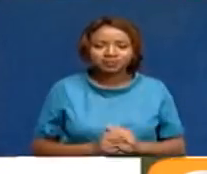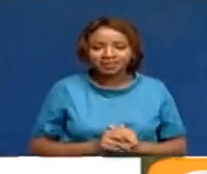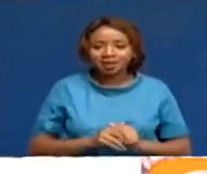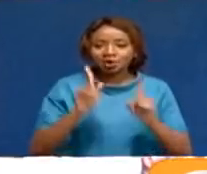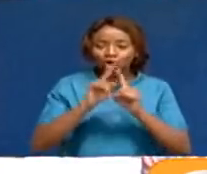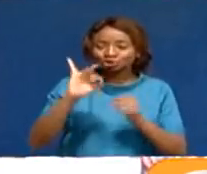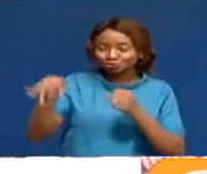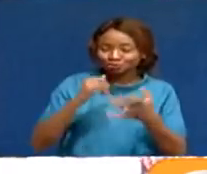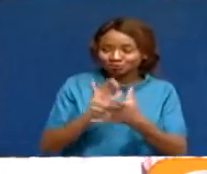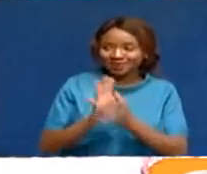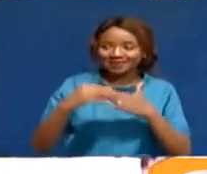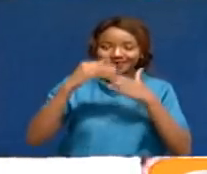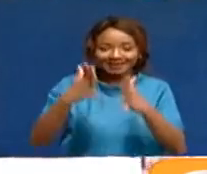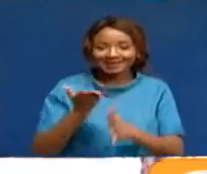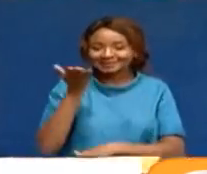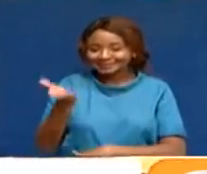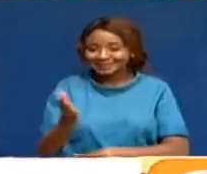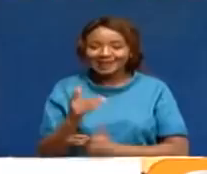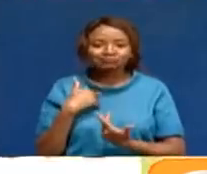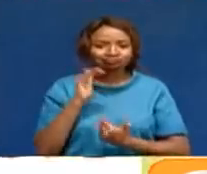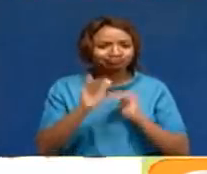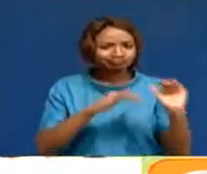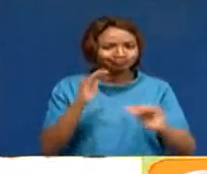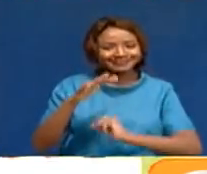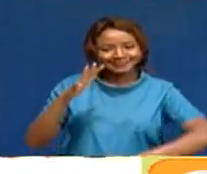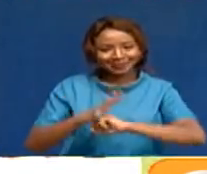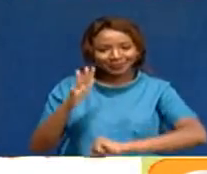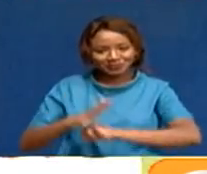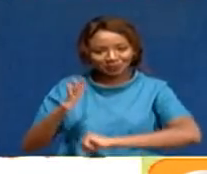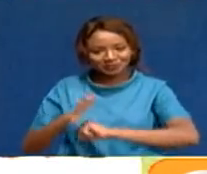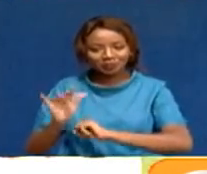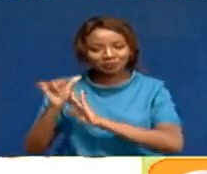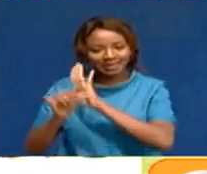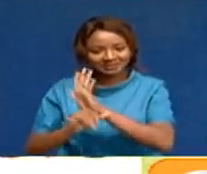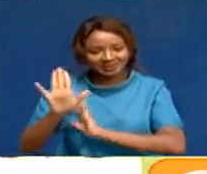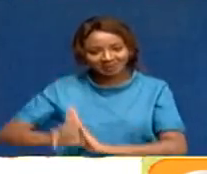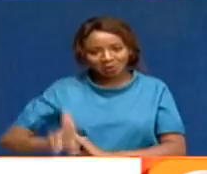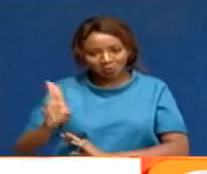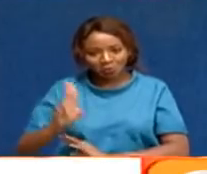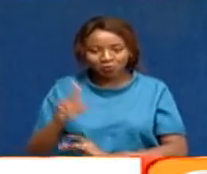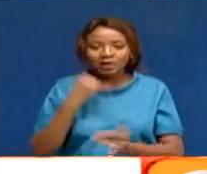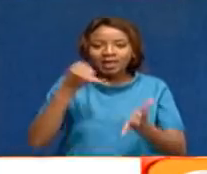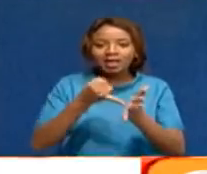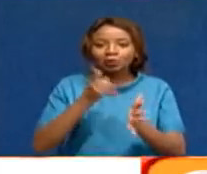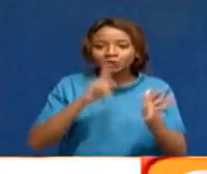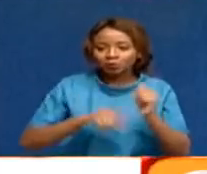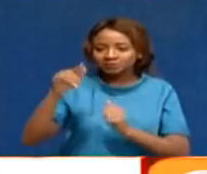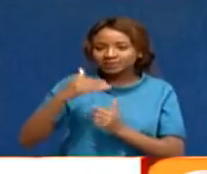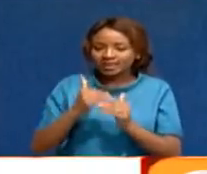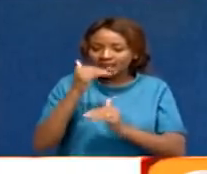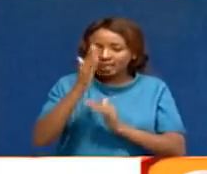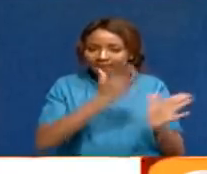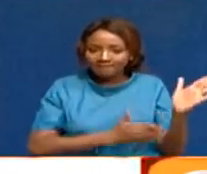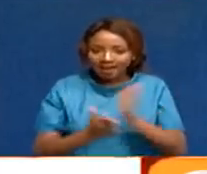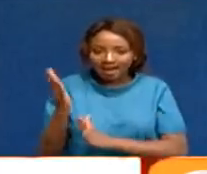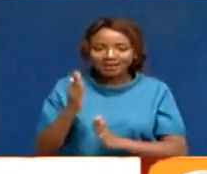Jubilee leaders in central Kenya have rallied their supporters behind the president's agenda, which includes his succession plan that is